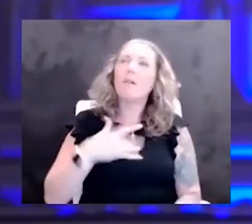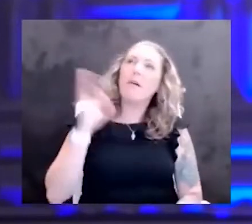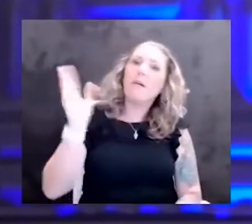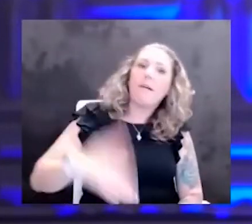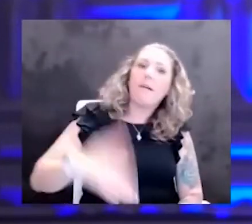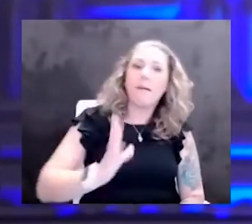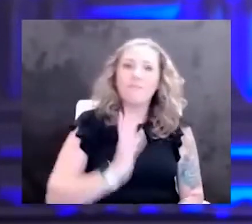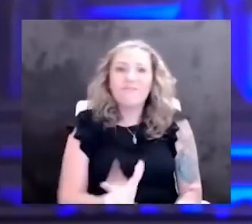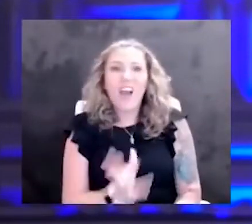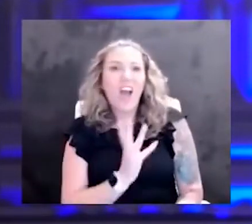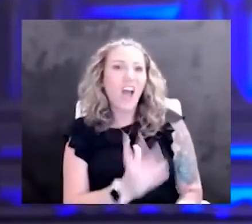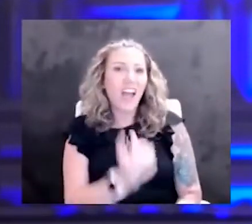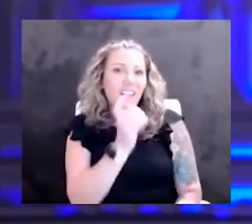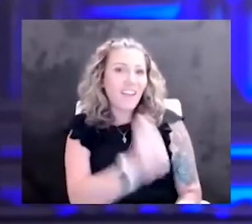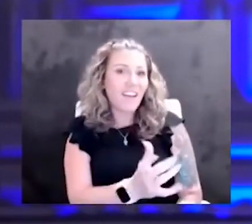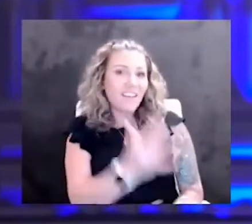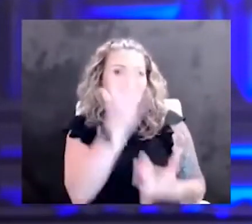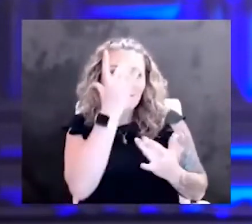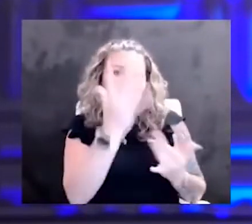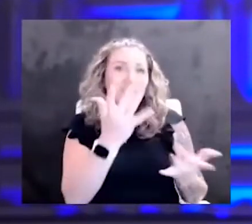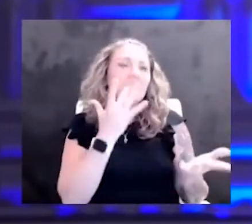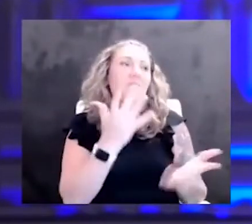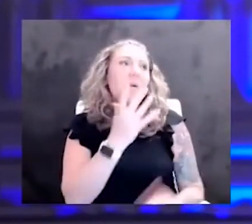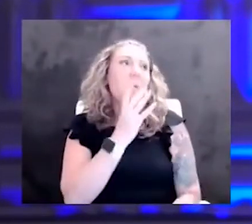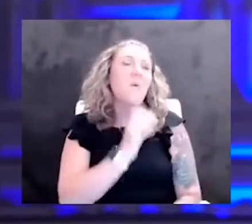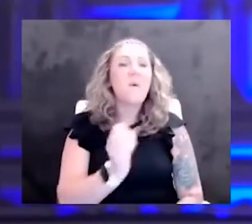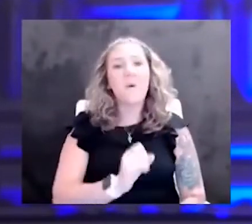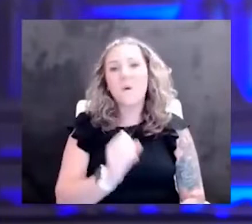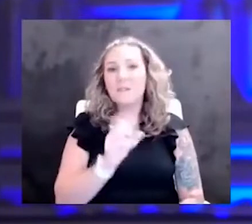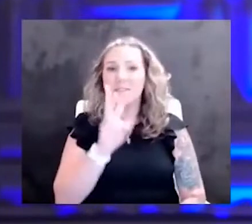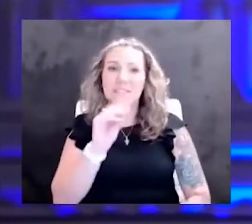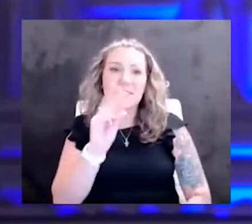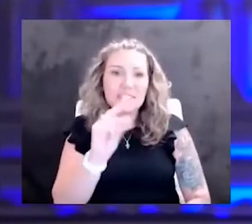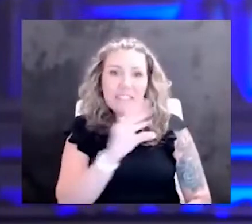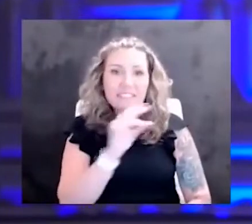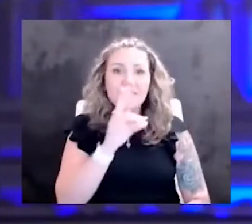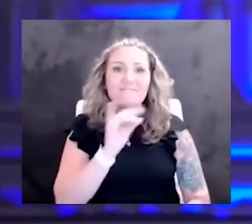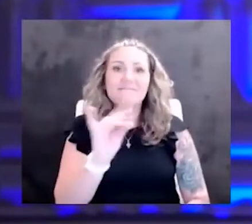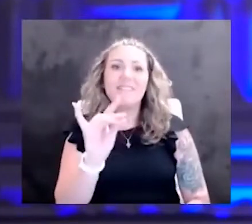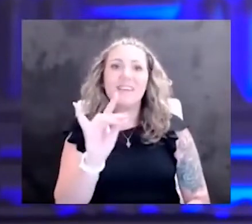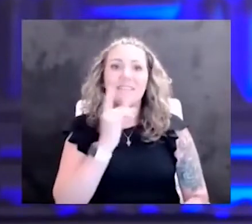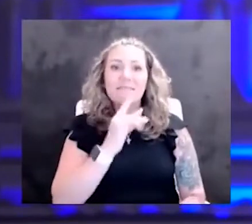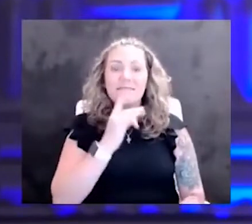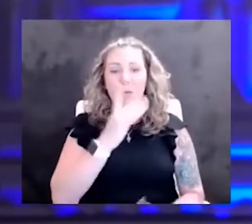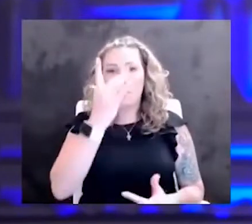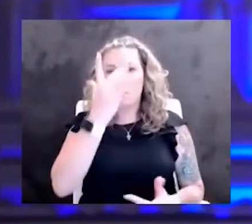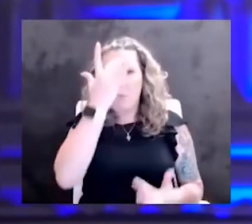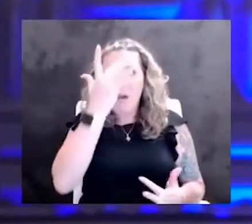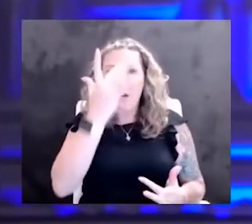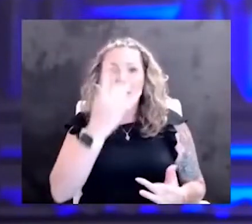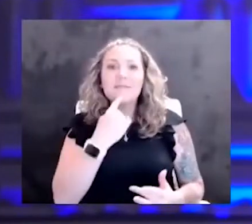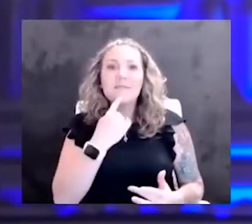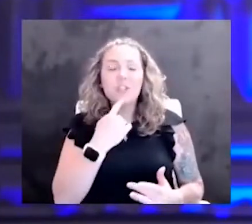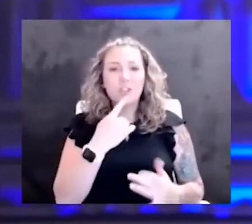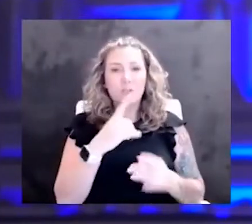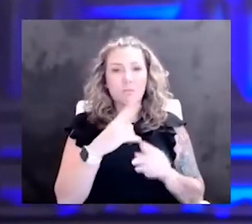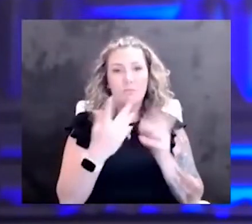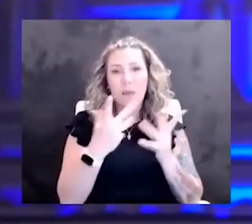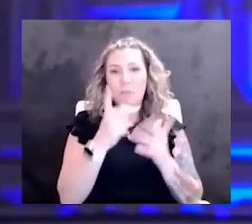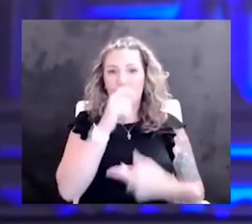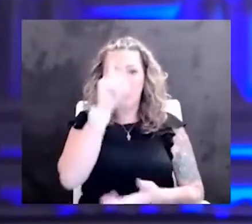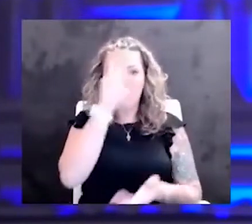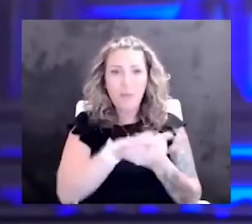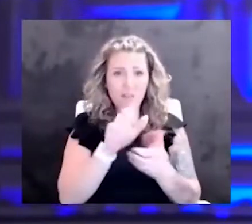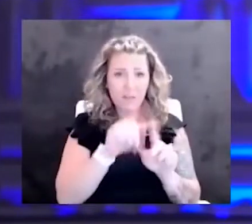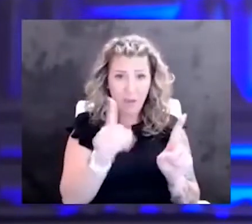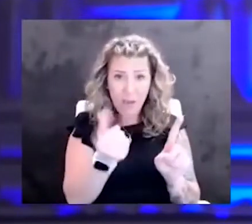over 60, over 70, and you're at high risk of getting sick and severe illness. You may not believe it, but you have to understand, too,